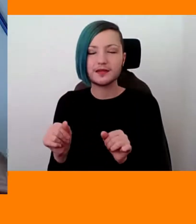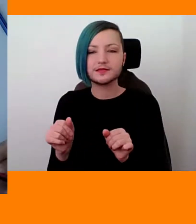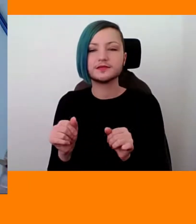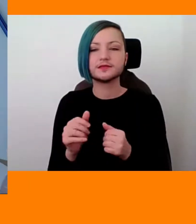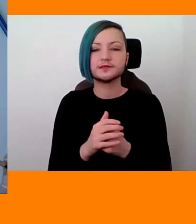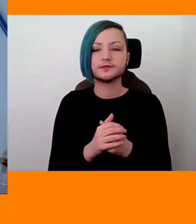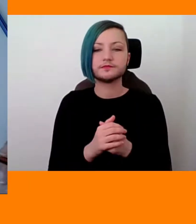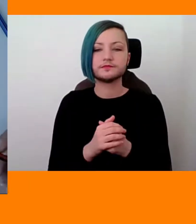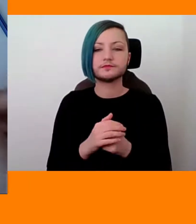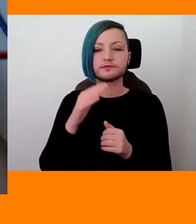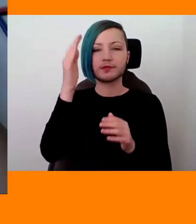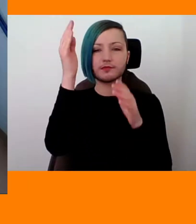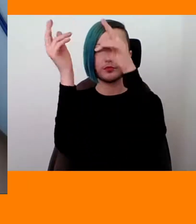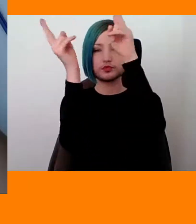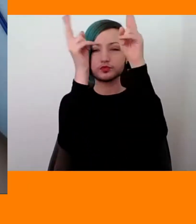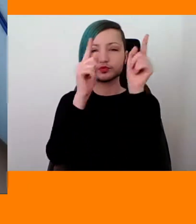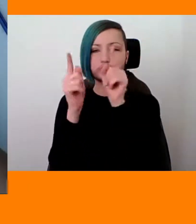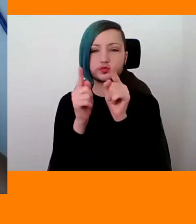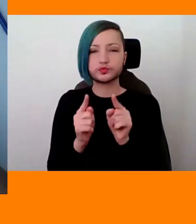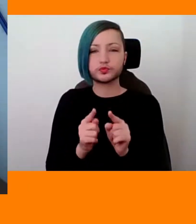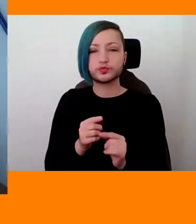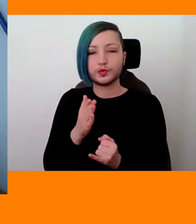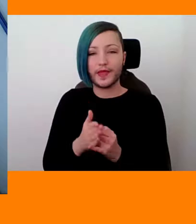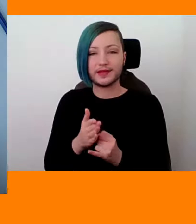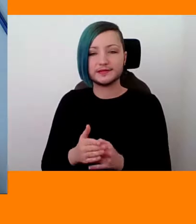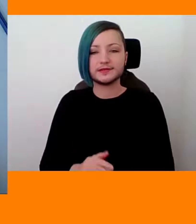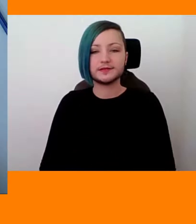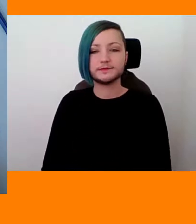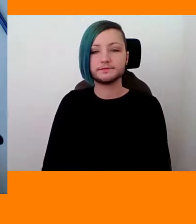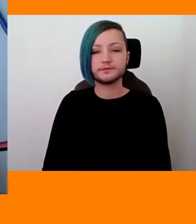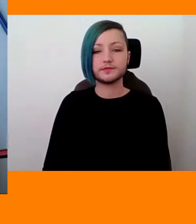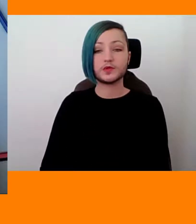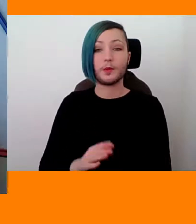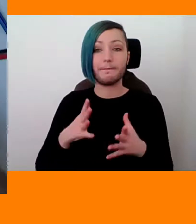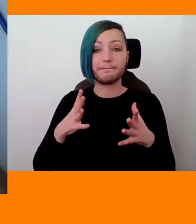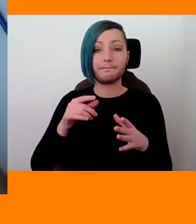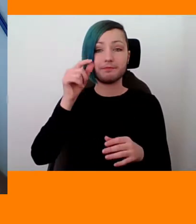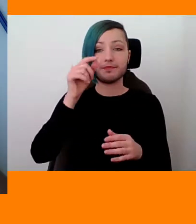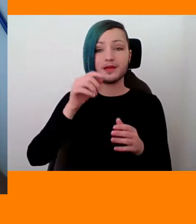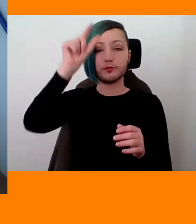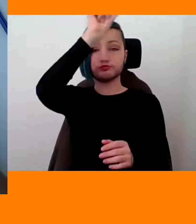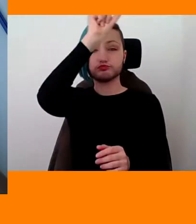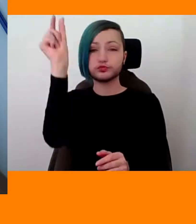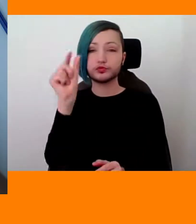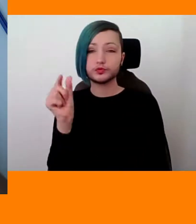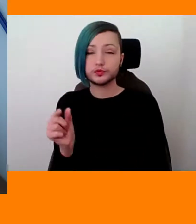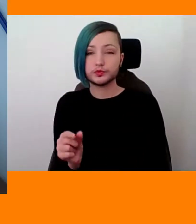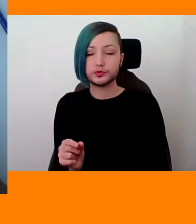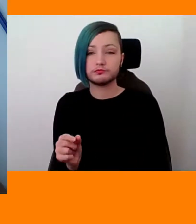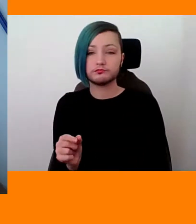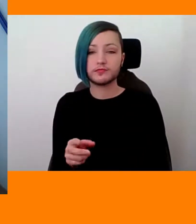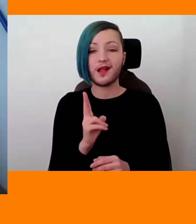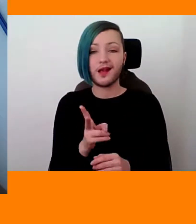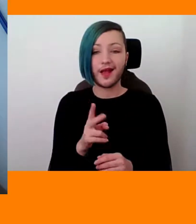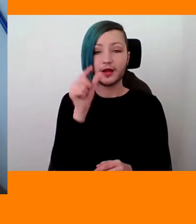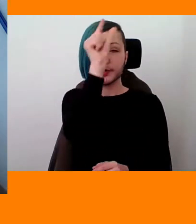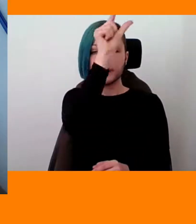all the way to the end. So you can see there I've got one big section. And then again,